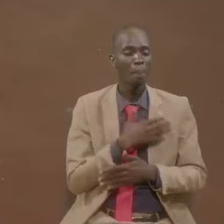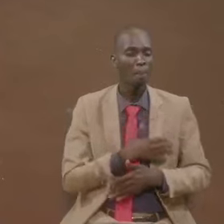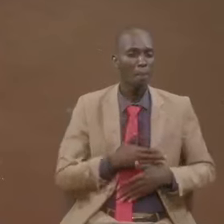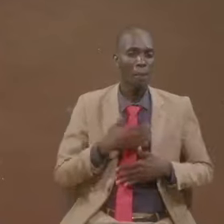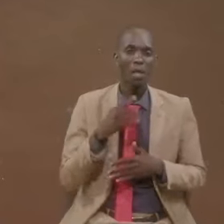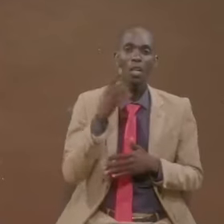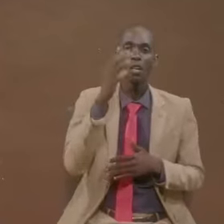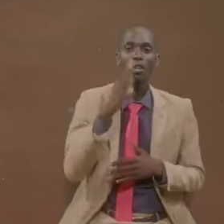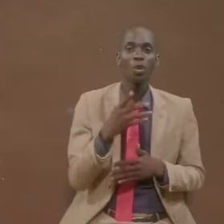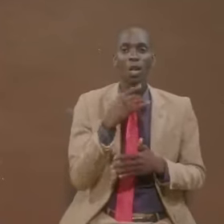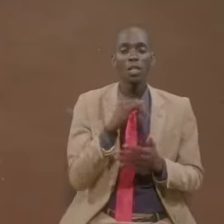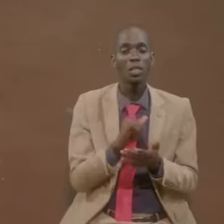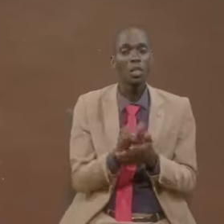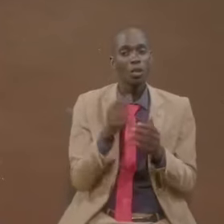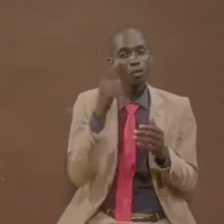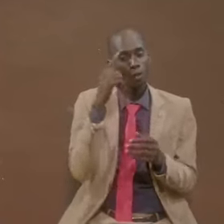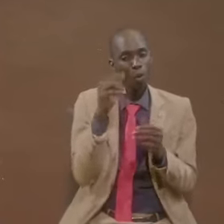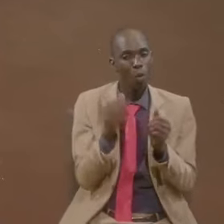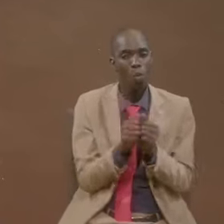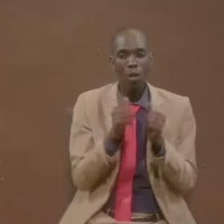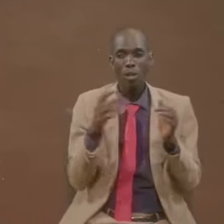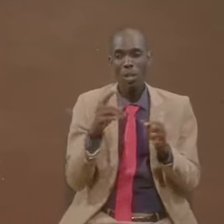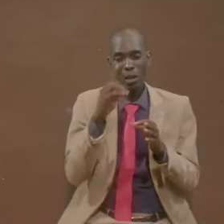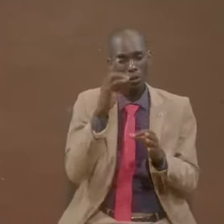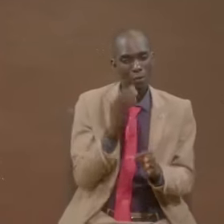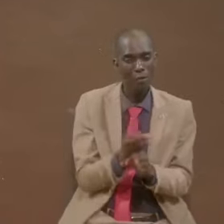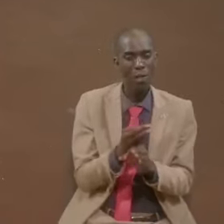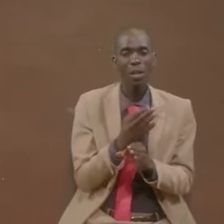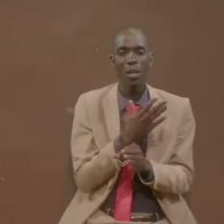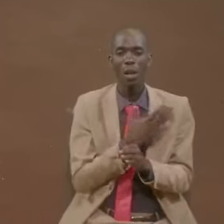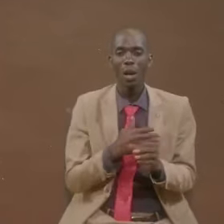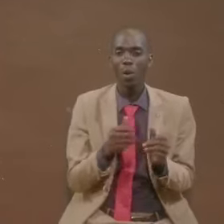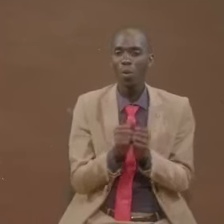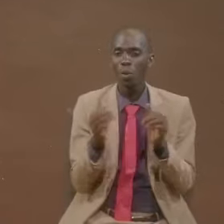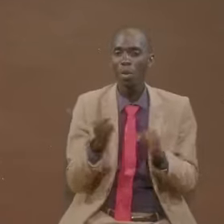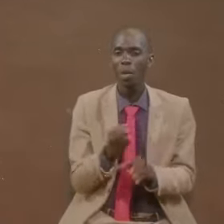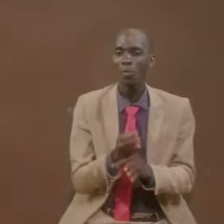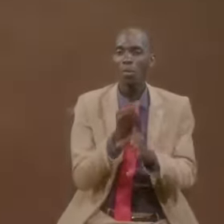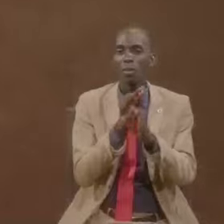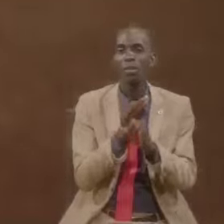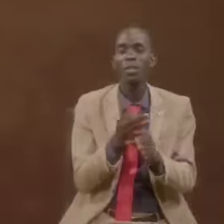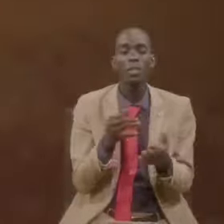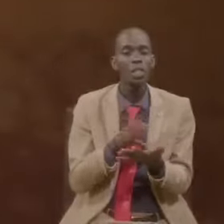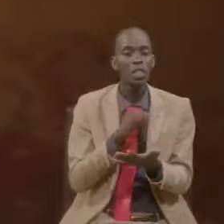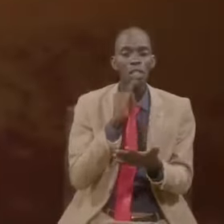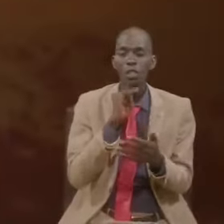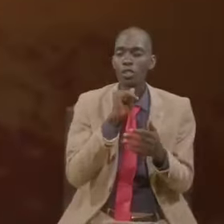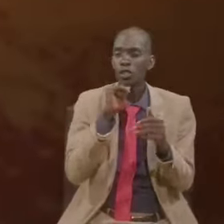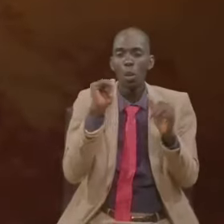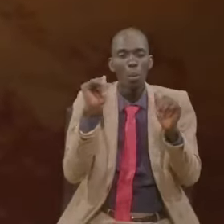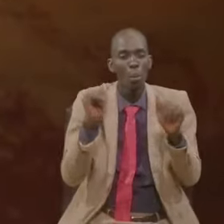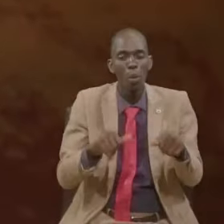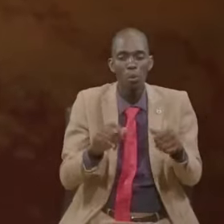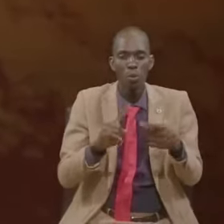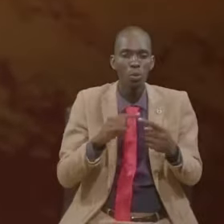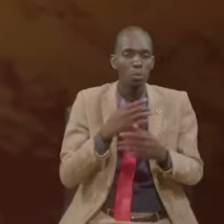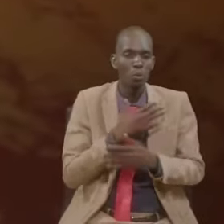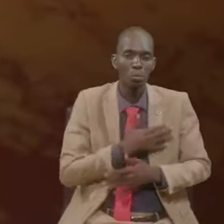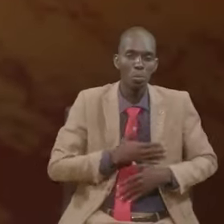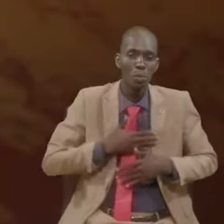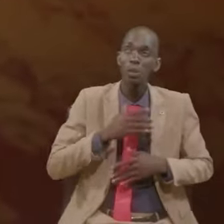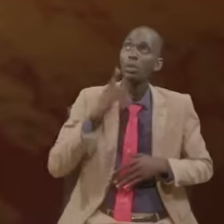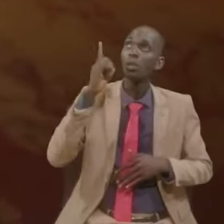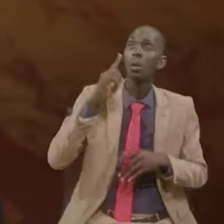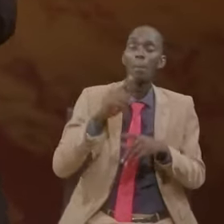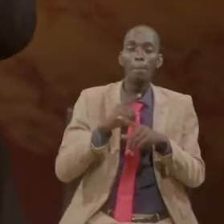says, but without faith and faithfulness too, it's impossible to please him. For he that